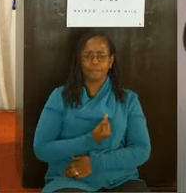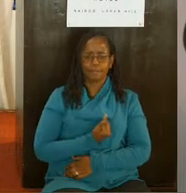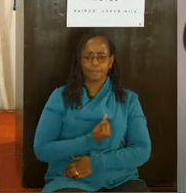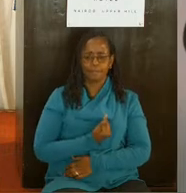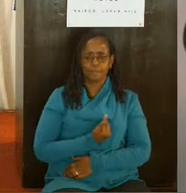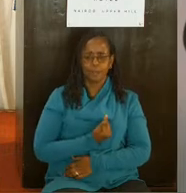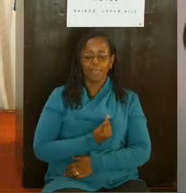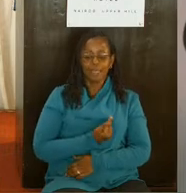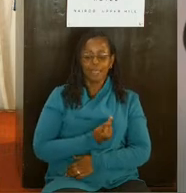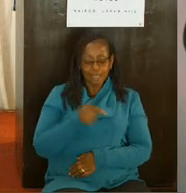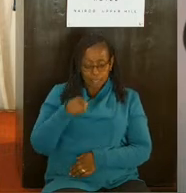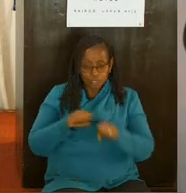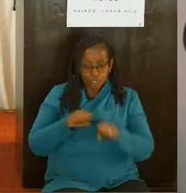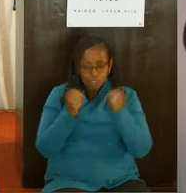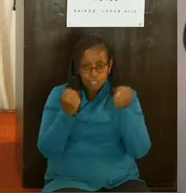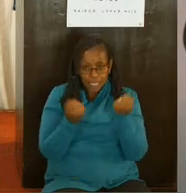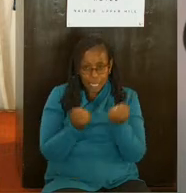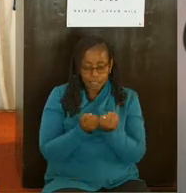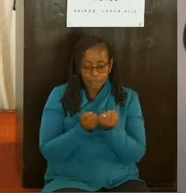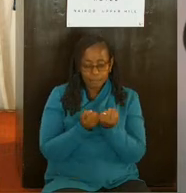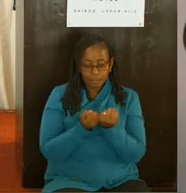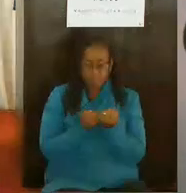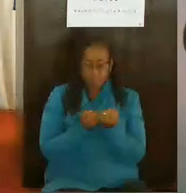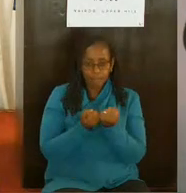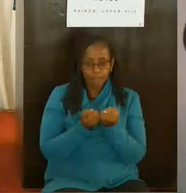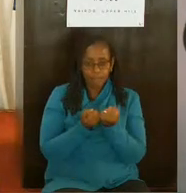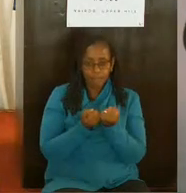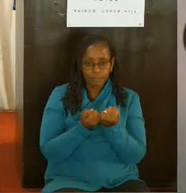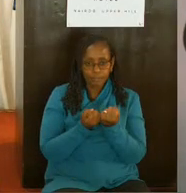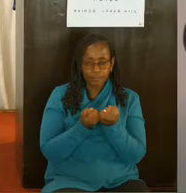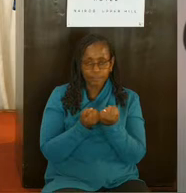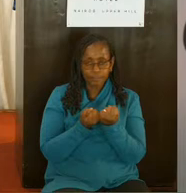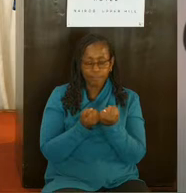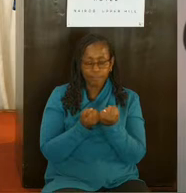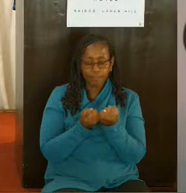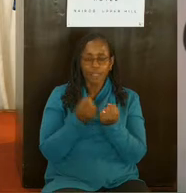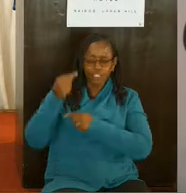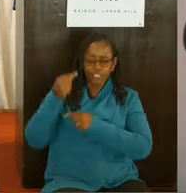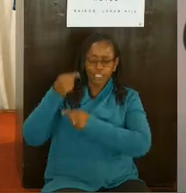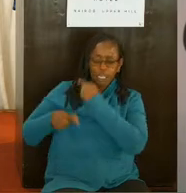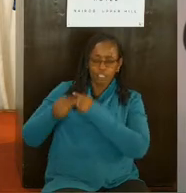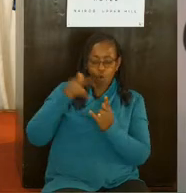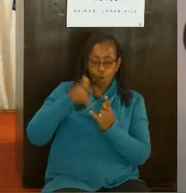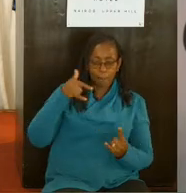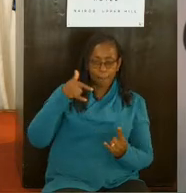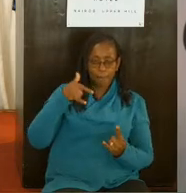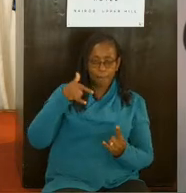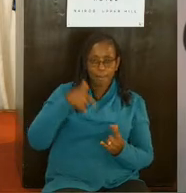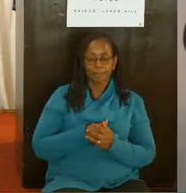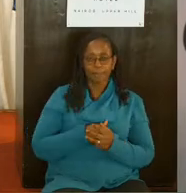in this society that we are living in terms of generational gaps